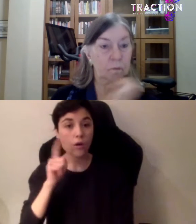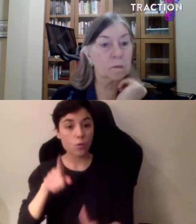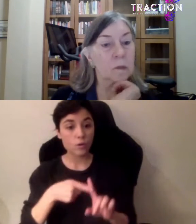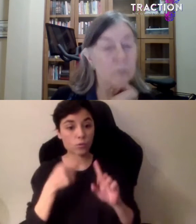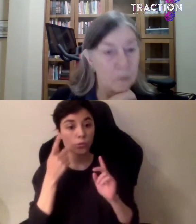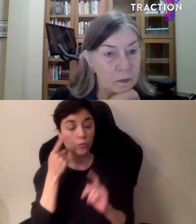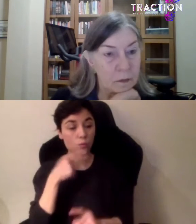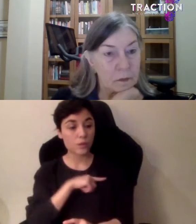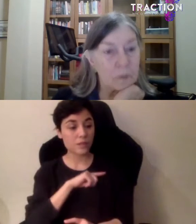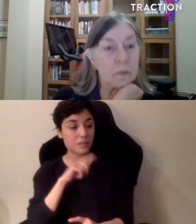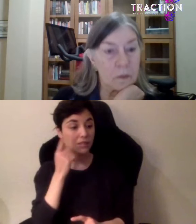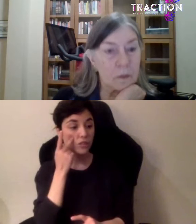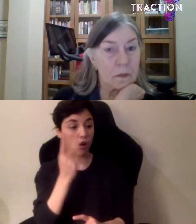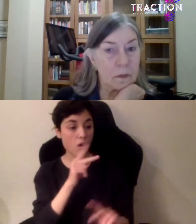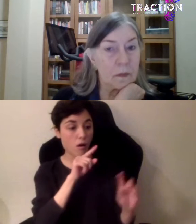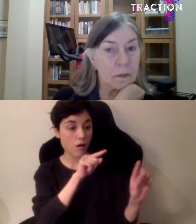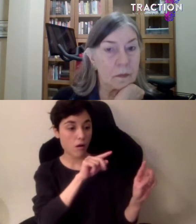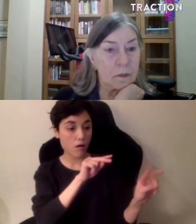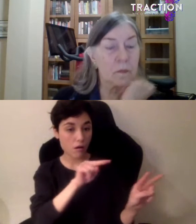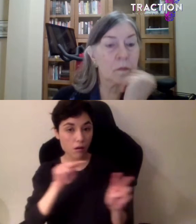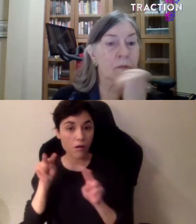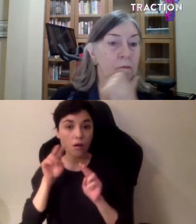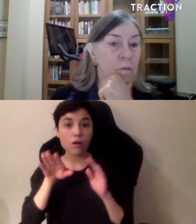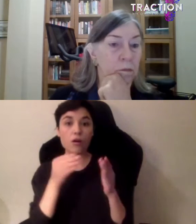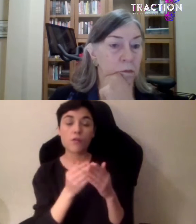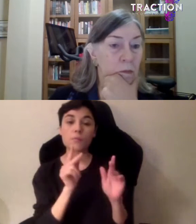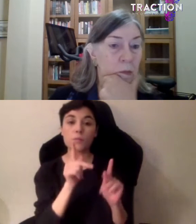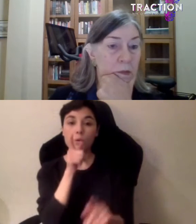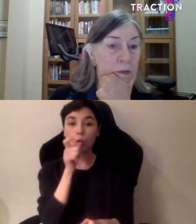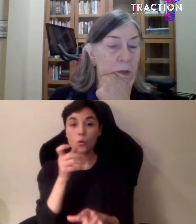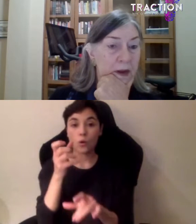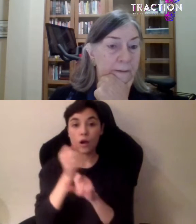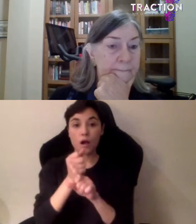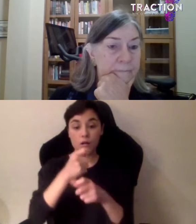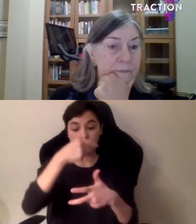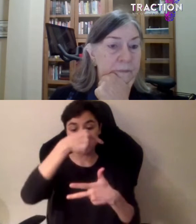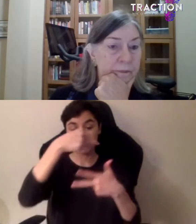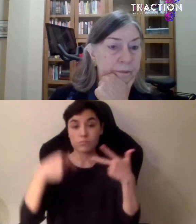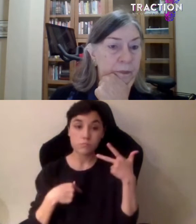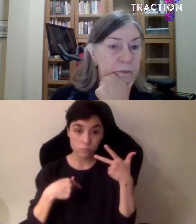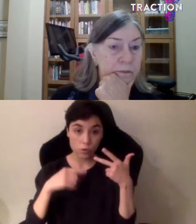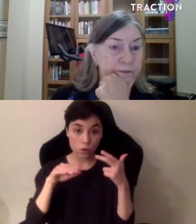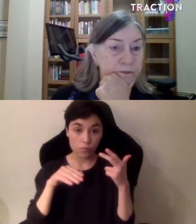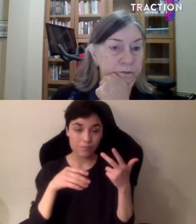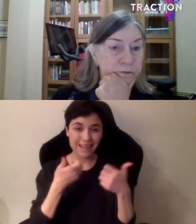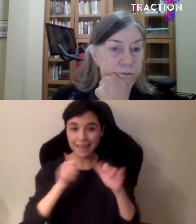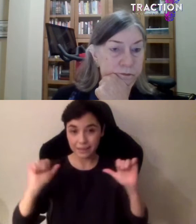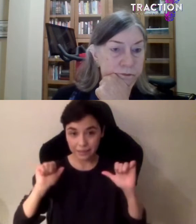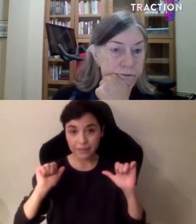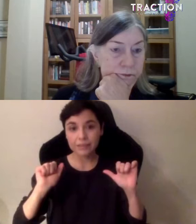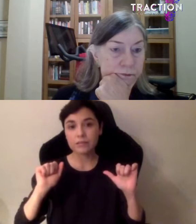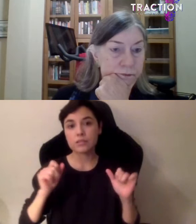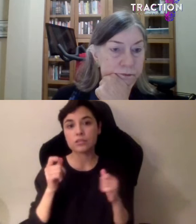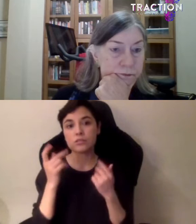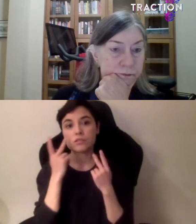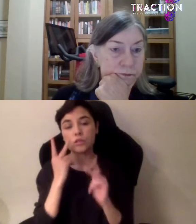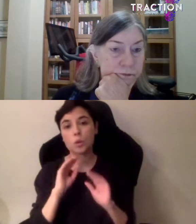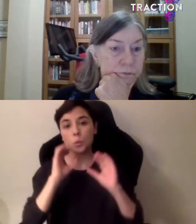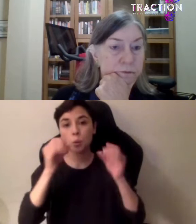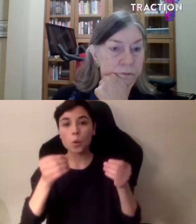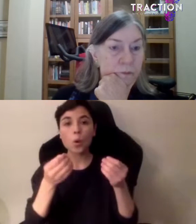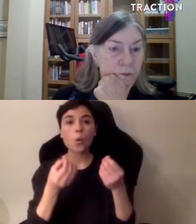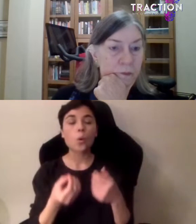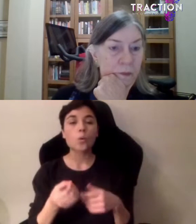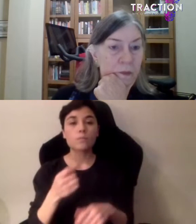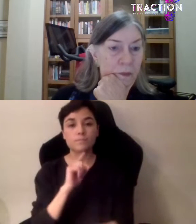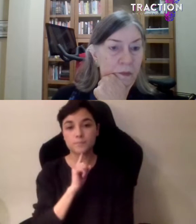no hospitalizations from anybody who got the vaccine for severe COVID or moderate COVID infections. So we know these vaccines are working, and there's